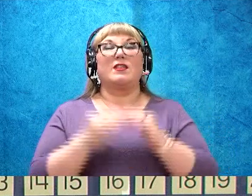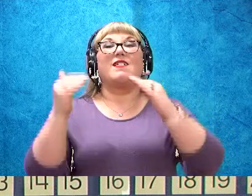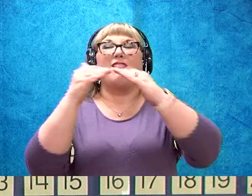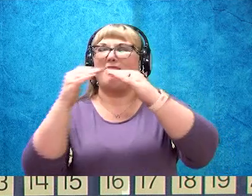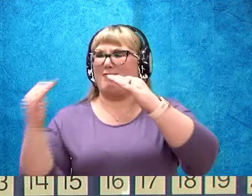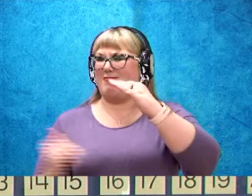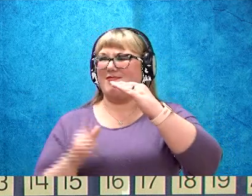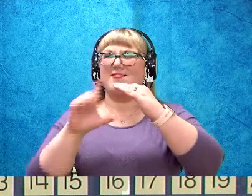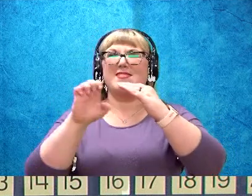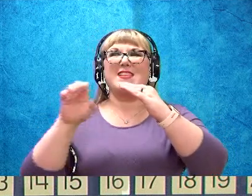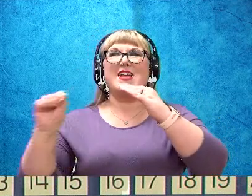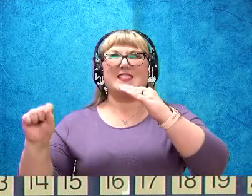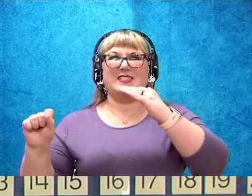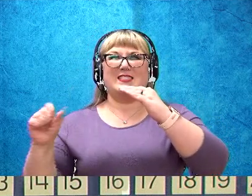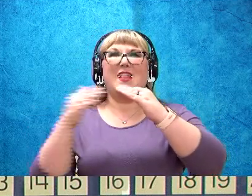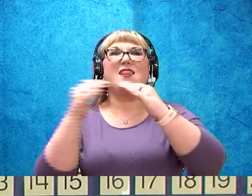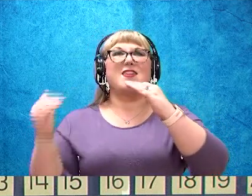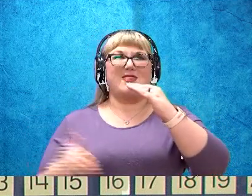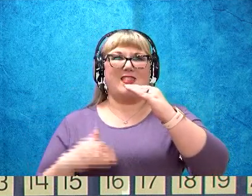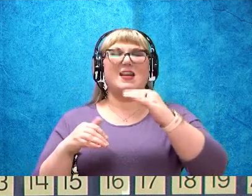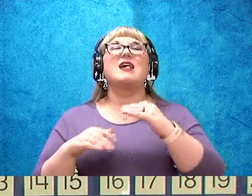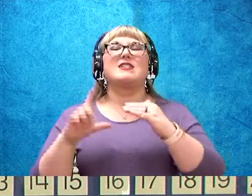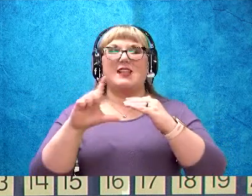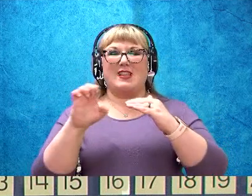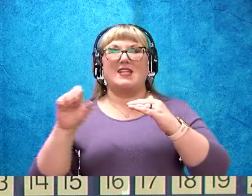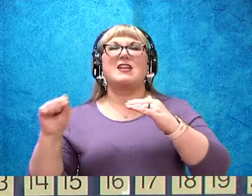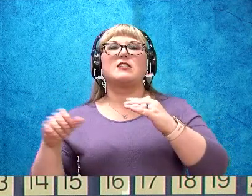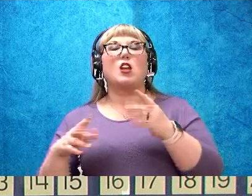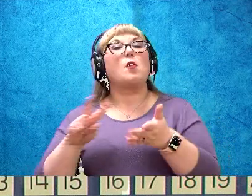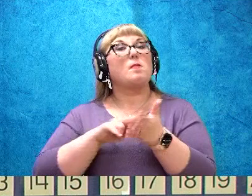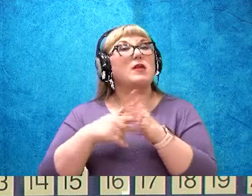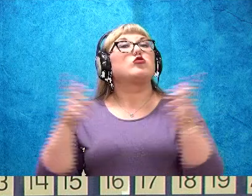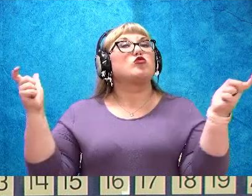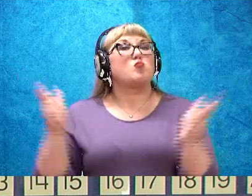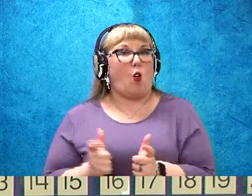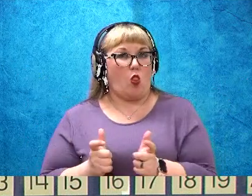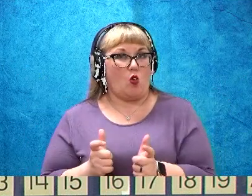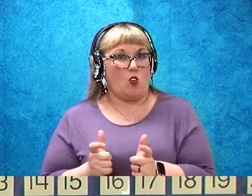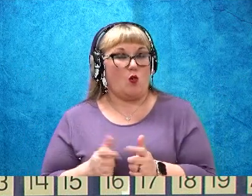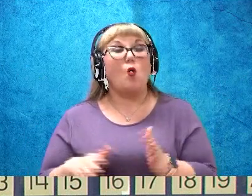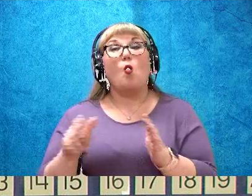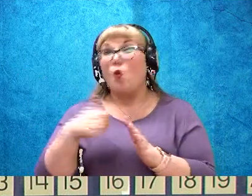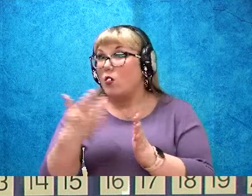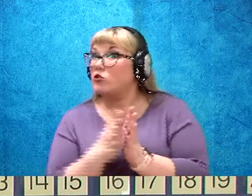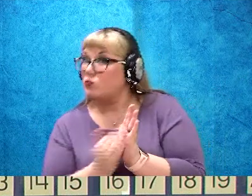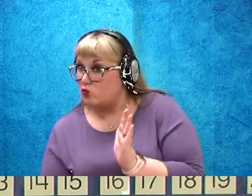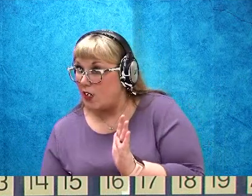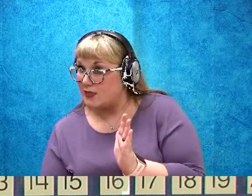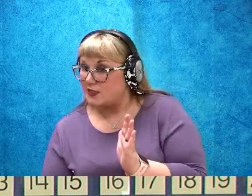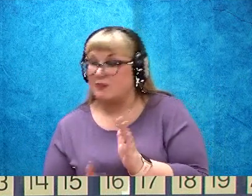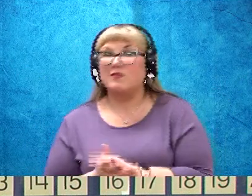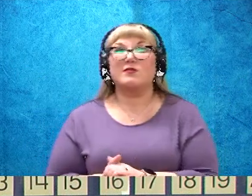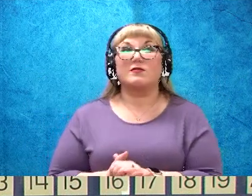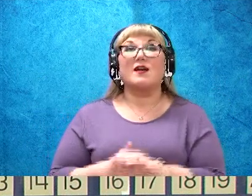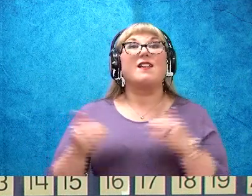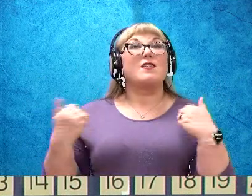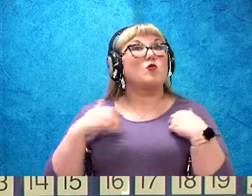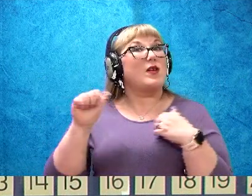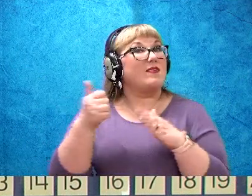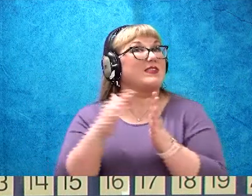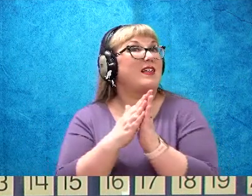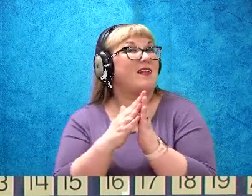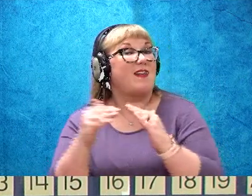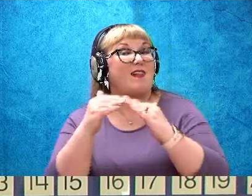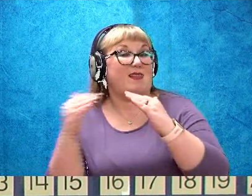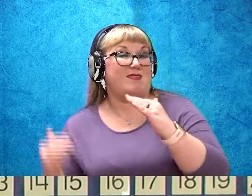Less. The word less means smaller or subtracting. When we have 10 less,